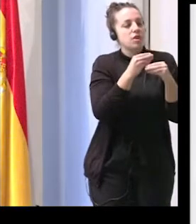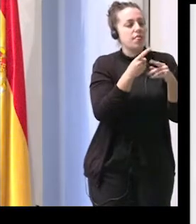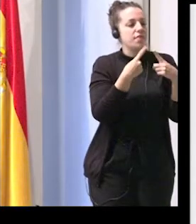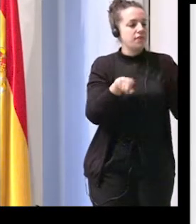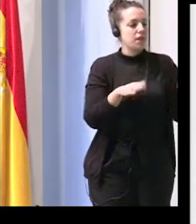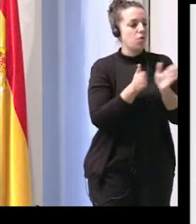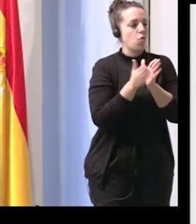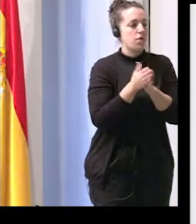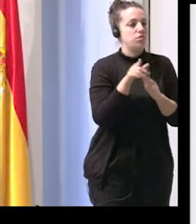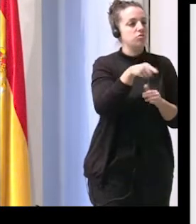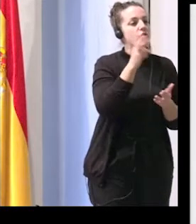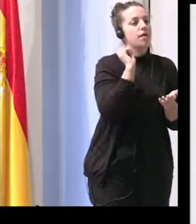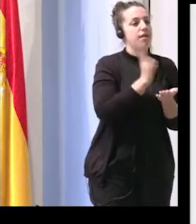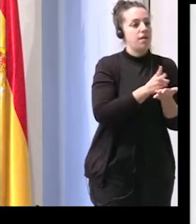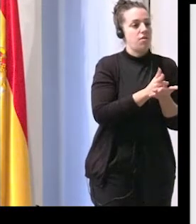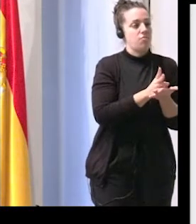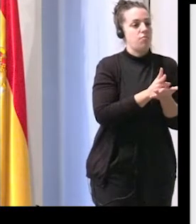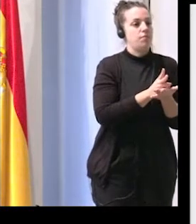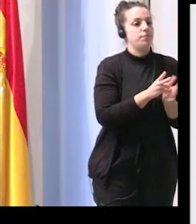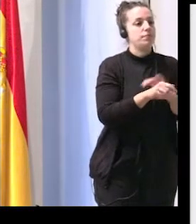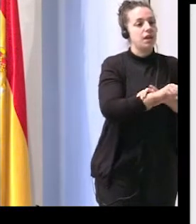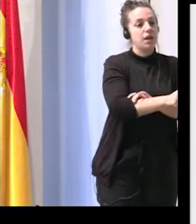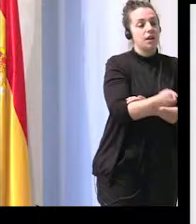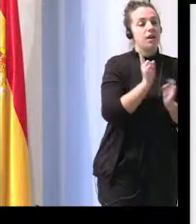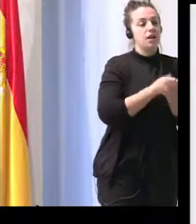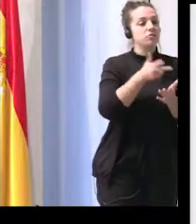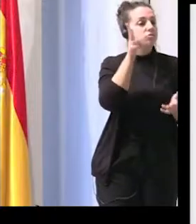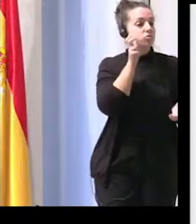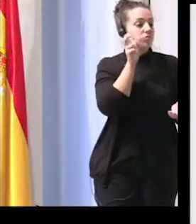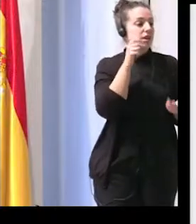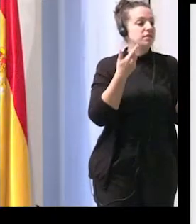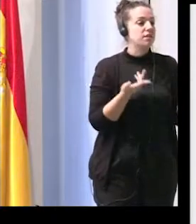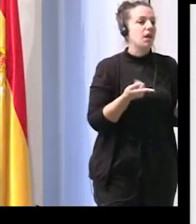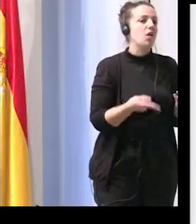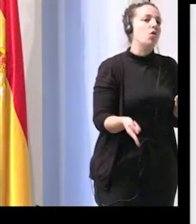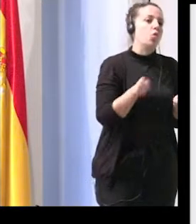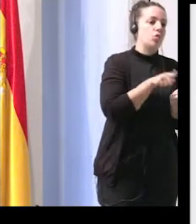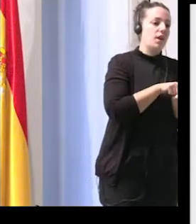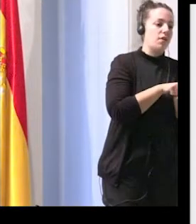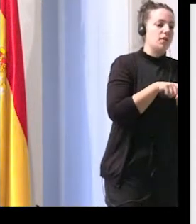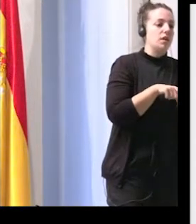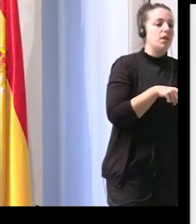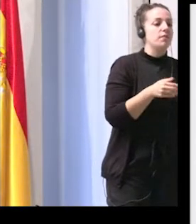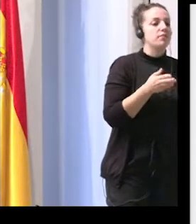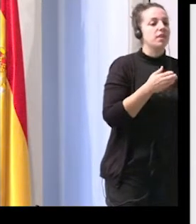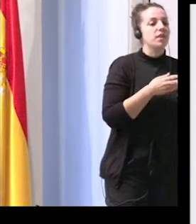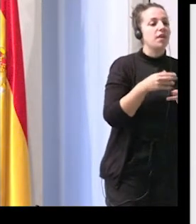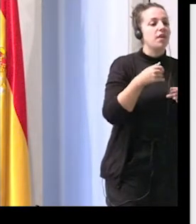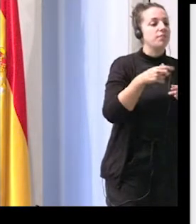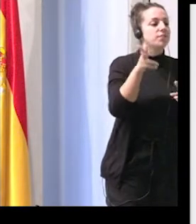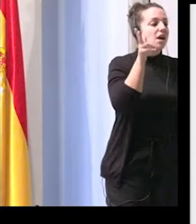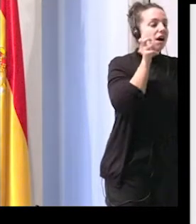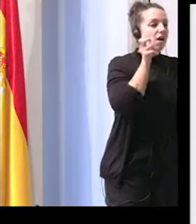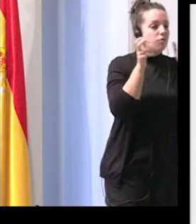listening. So let's go back to the auditory pathways and remember that when